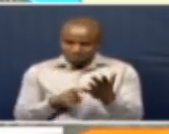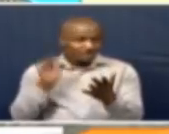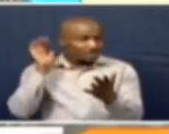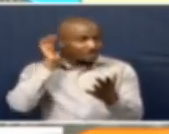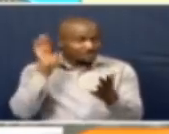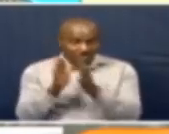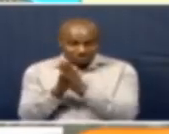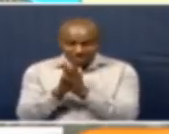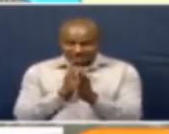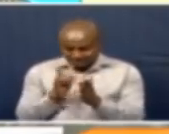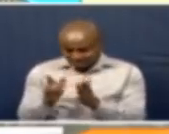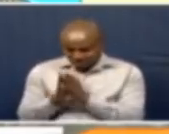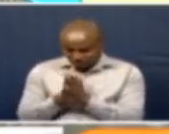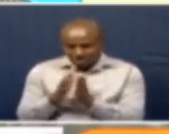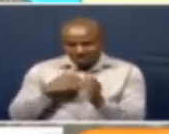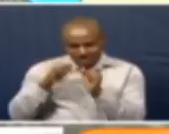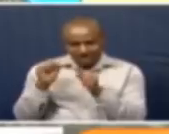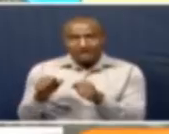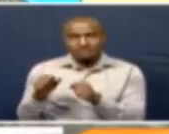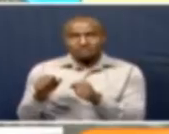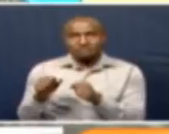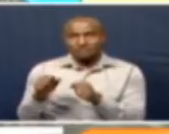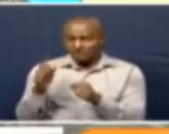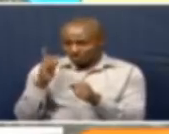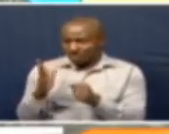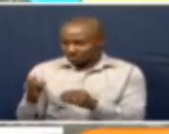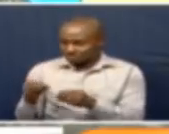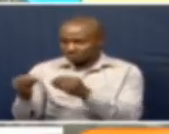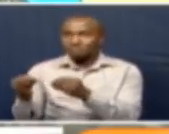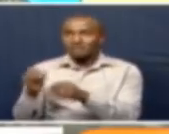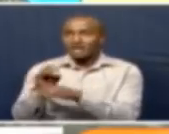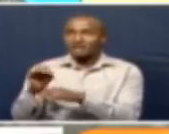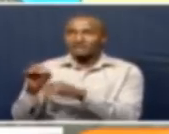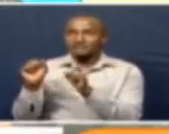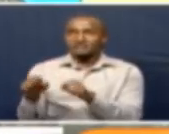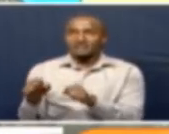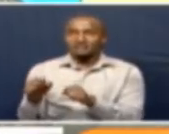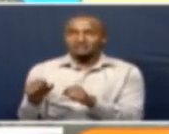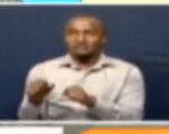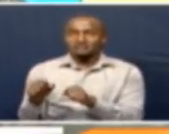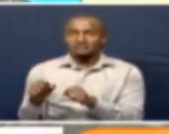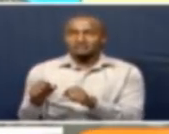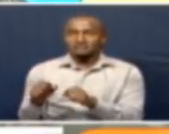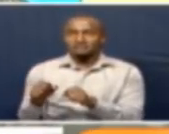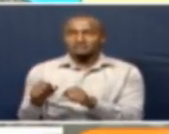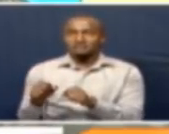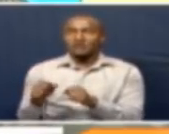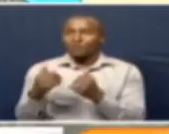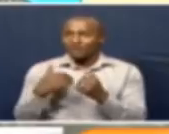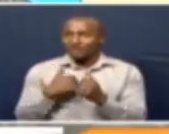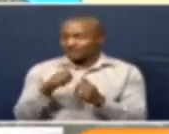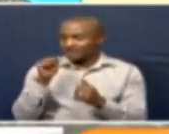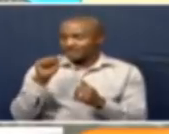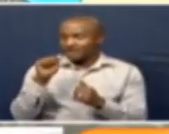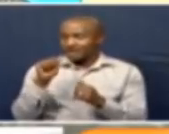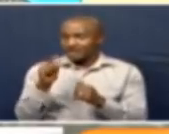this is the kind of story that I can refer to a lawyer, and a lawyer will give you right. legal assistance. Right now, we have the Legal Aid Act. Although the Legal